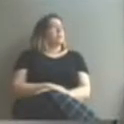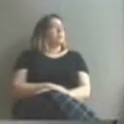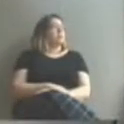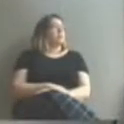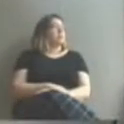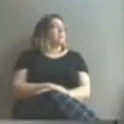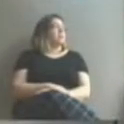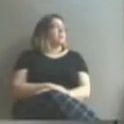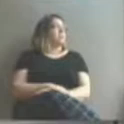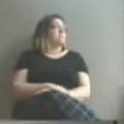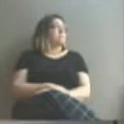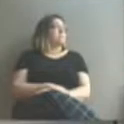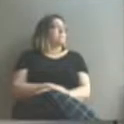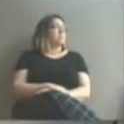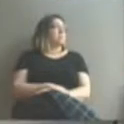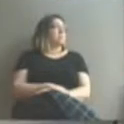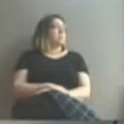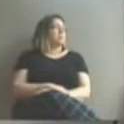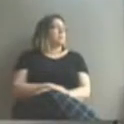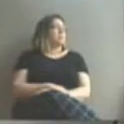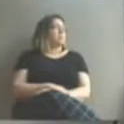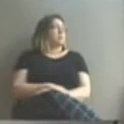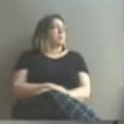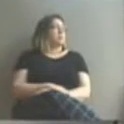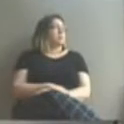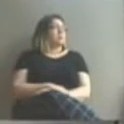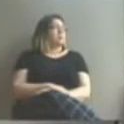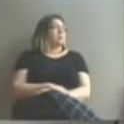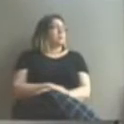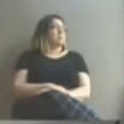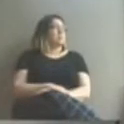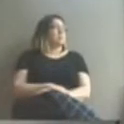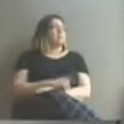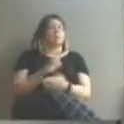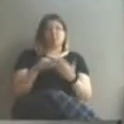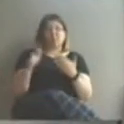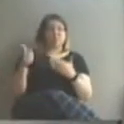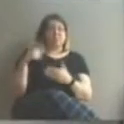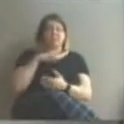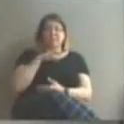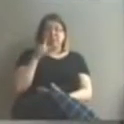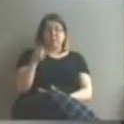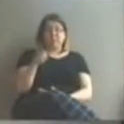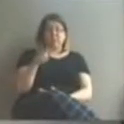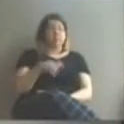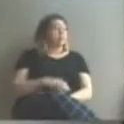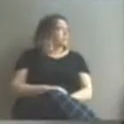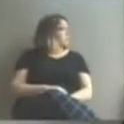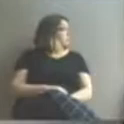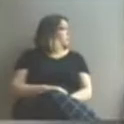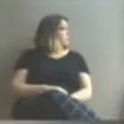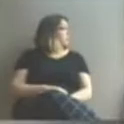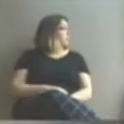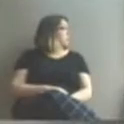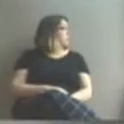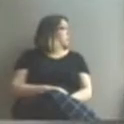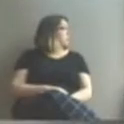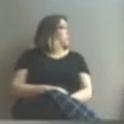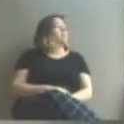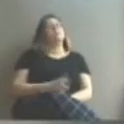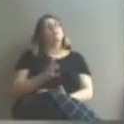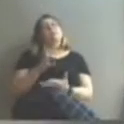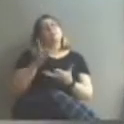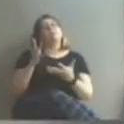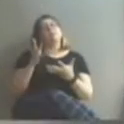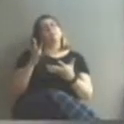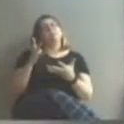range. And what else, what other staff do you need to back this up? The rest of it, and a lot of the cost